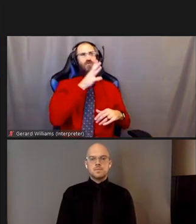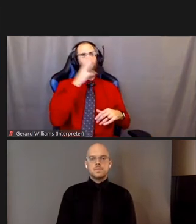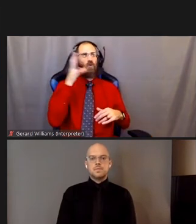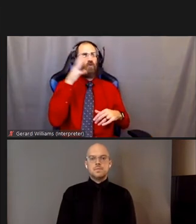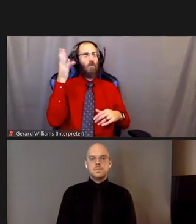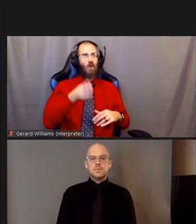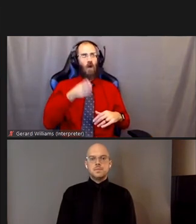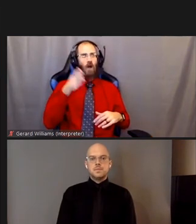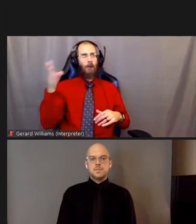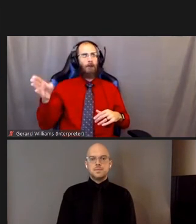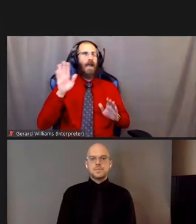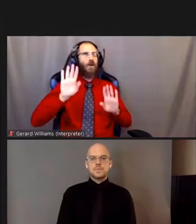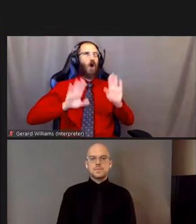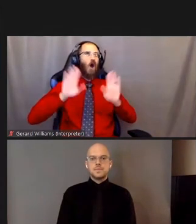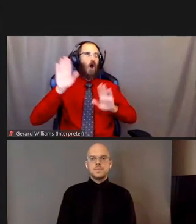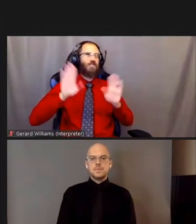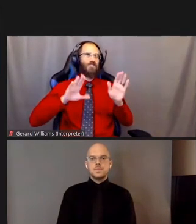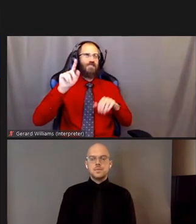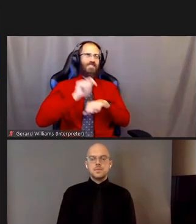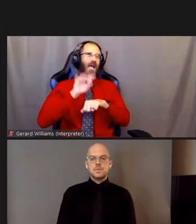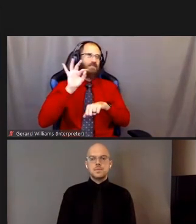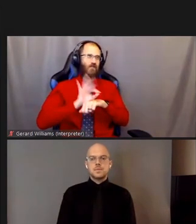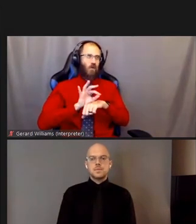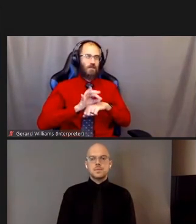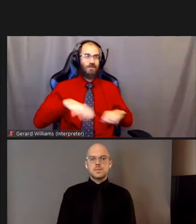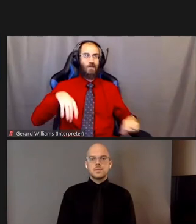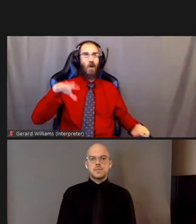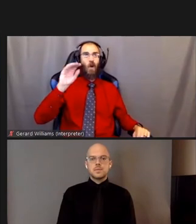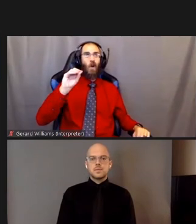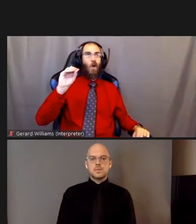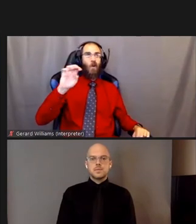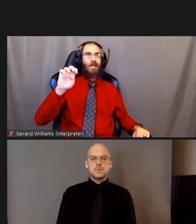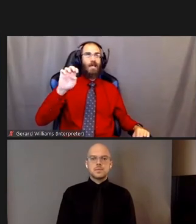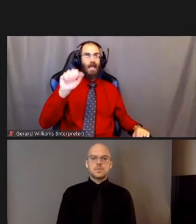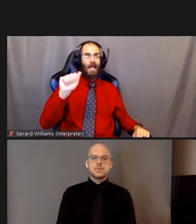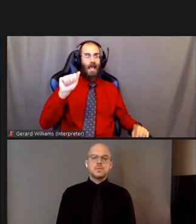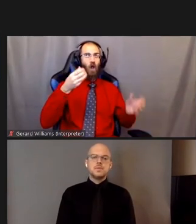Force, OEA, the Office of Economics and